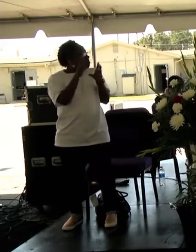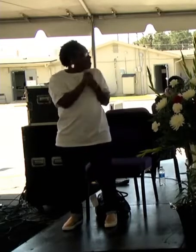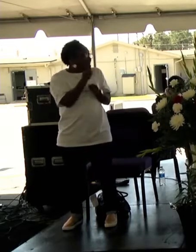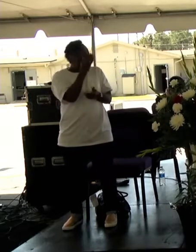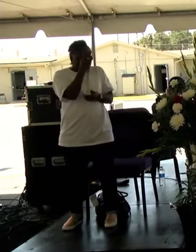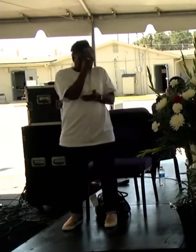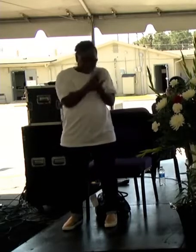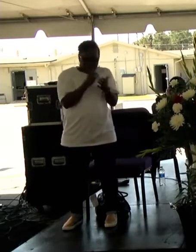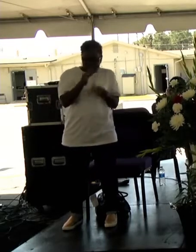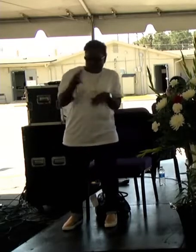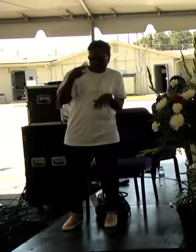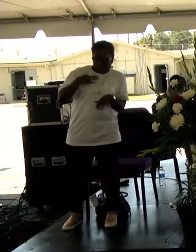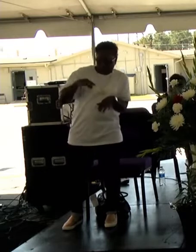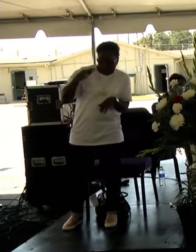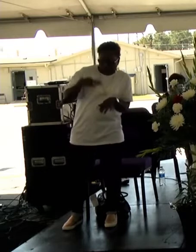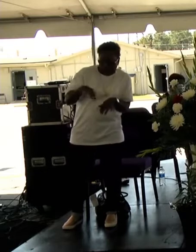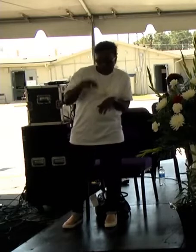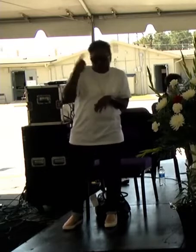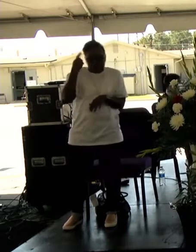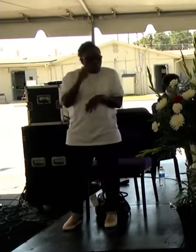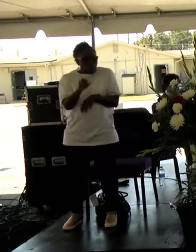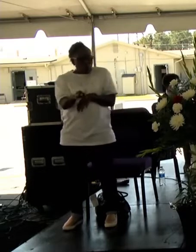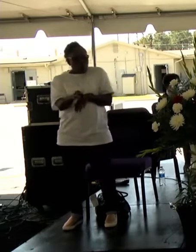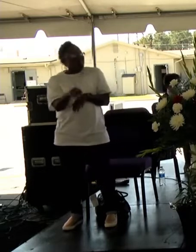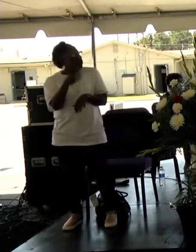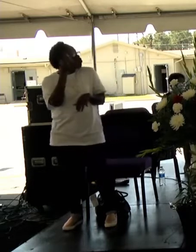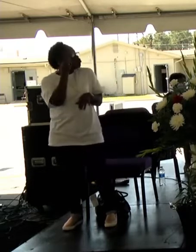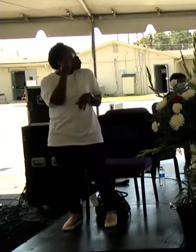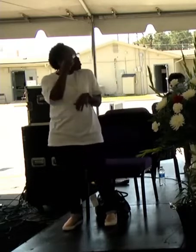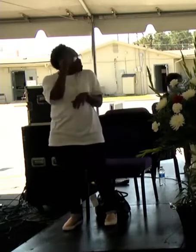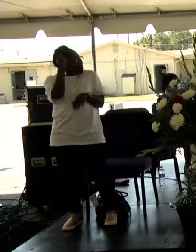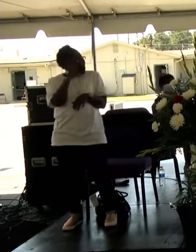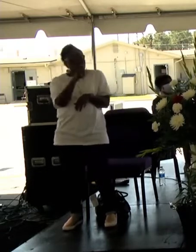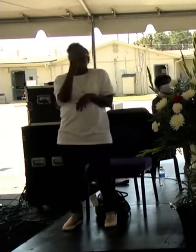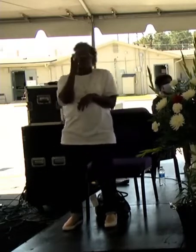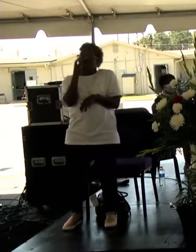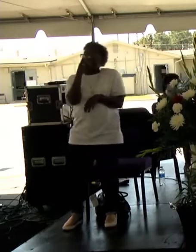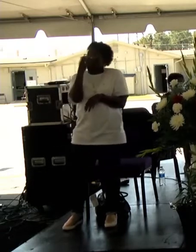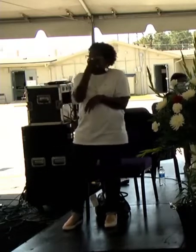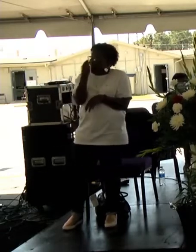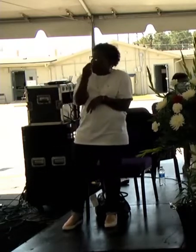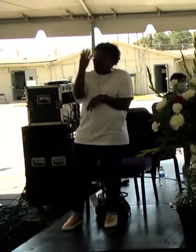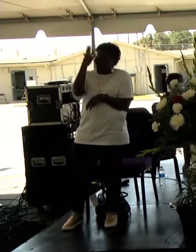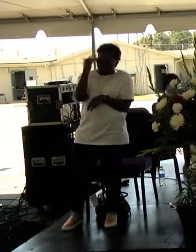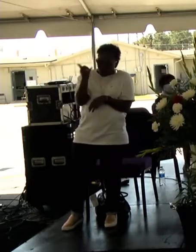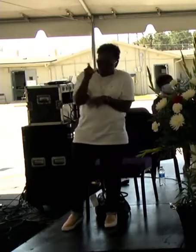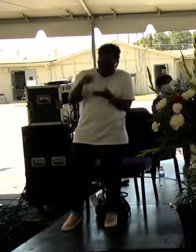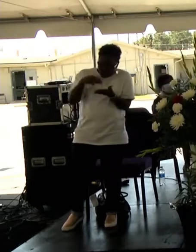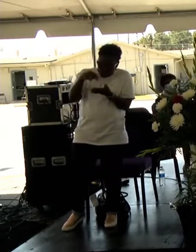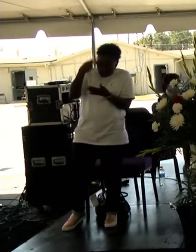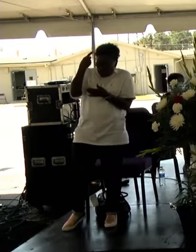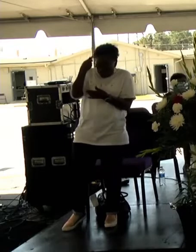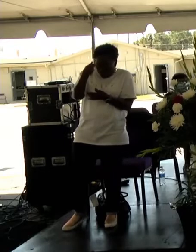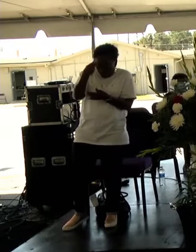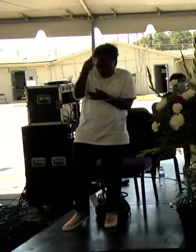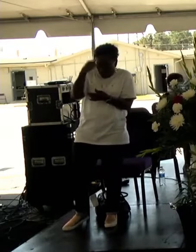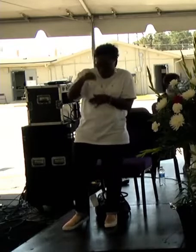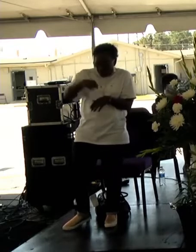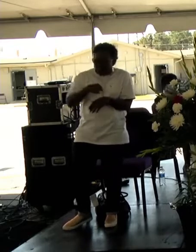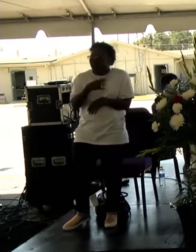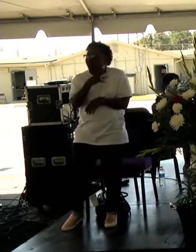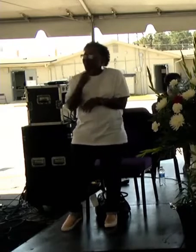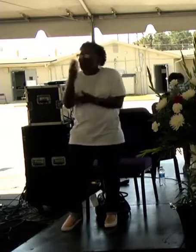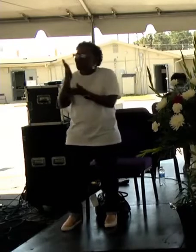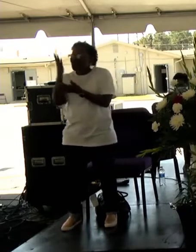accoutrements, if I can just know him for who he is and why he rose for me. And you know why some people can't praise God? Because you don't know